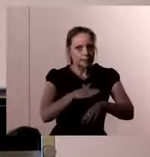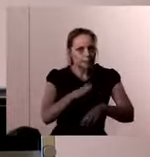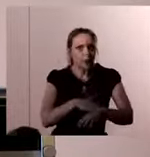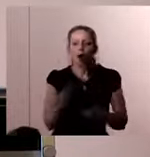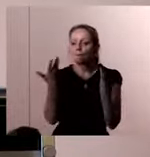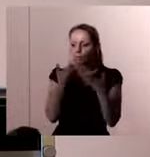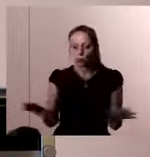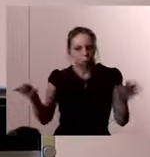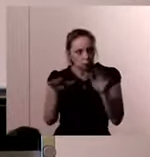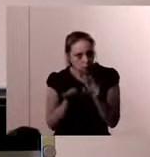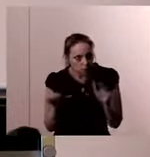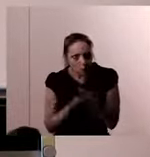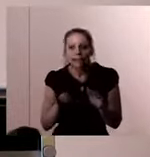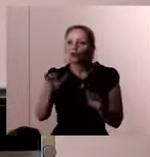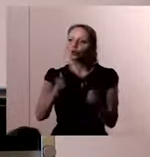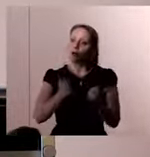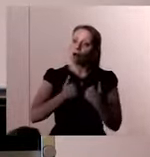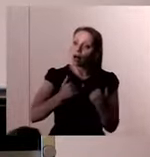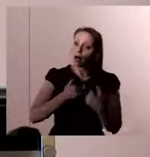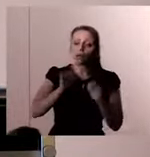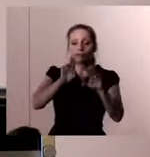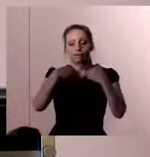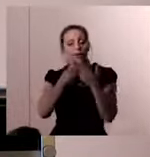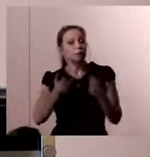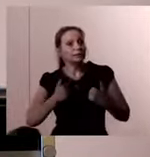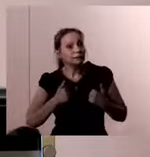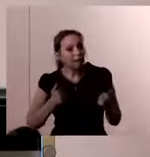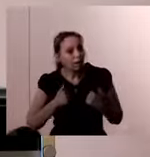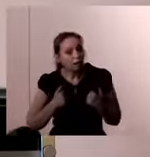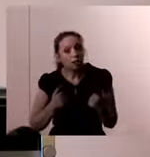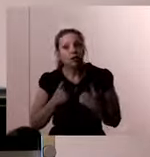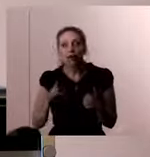our money, our health and the health of our loved ones can be compromised.